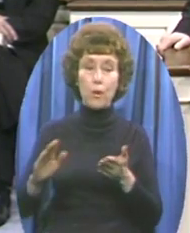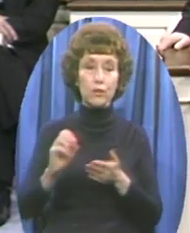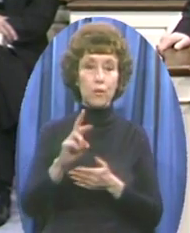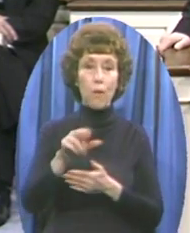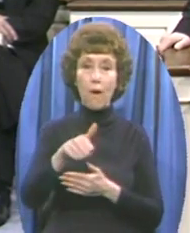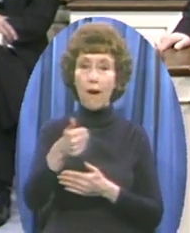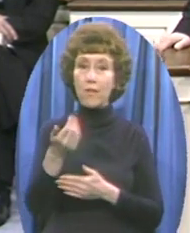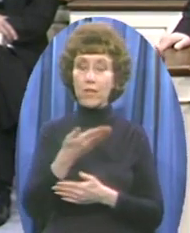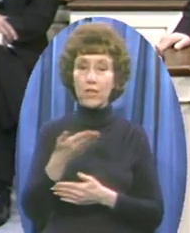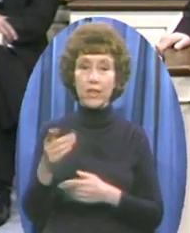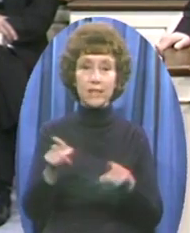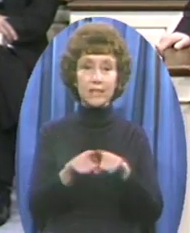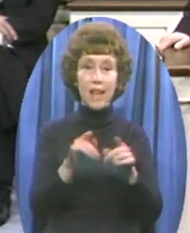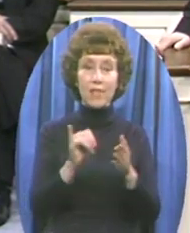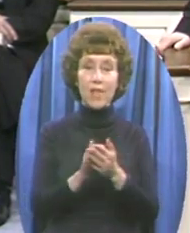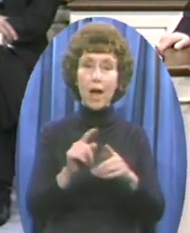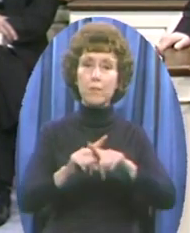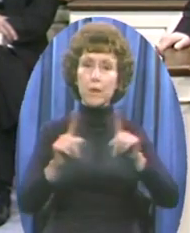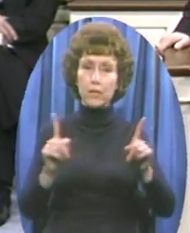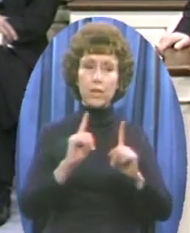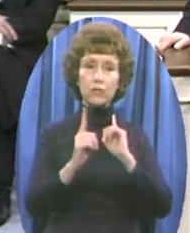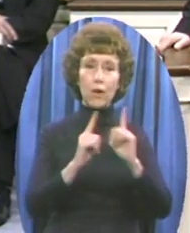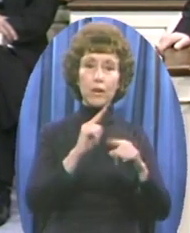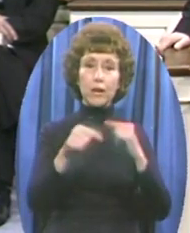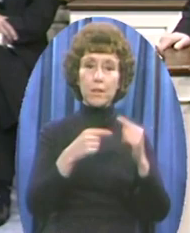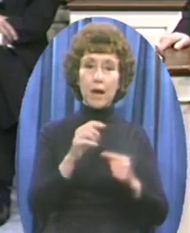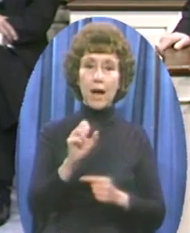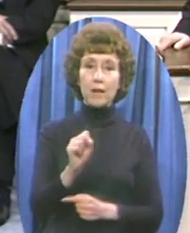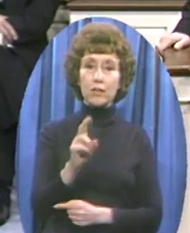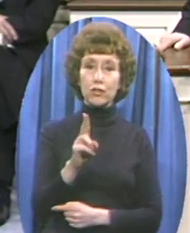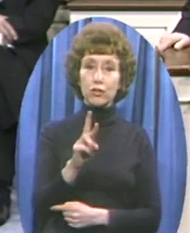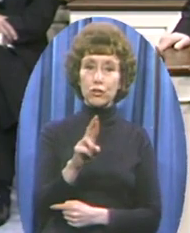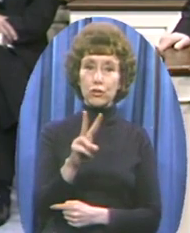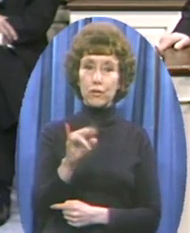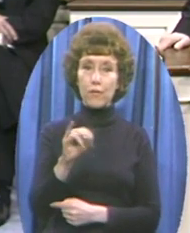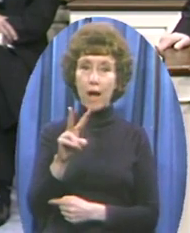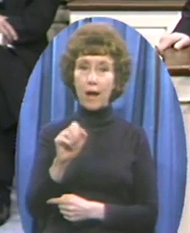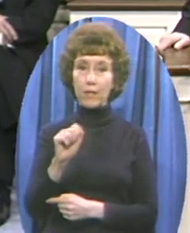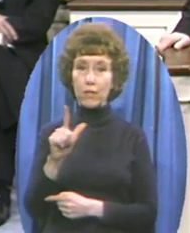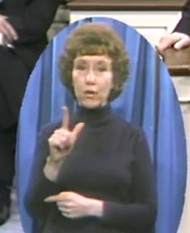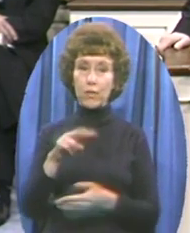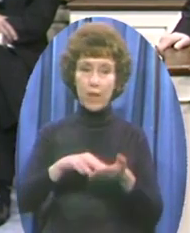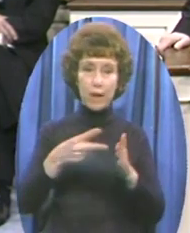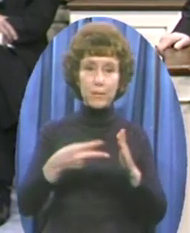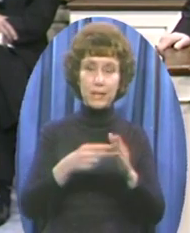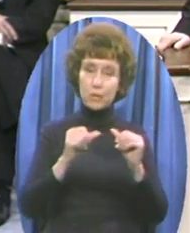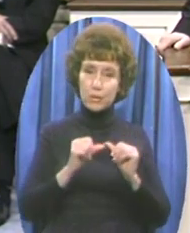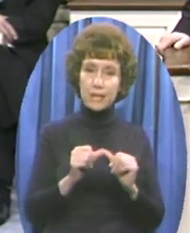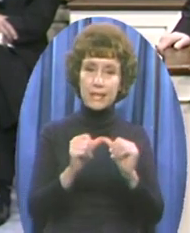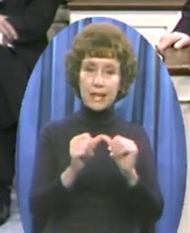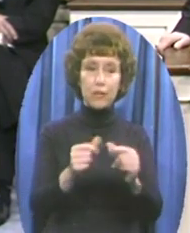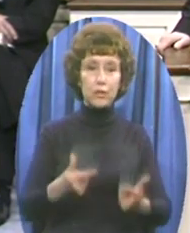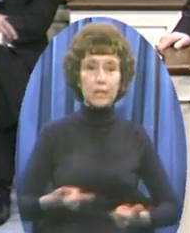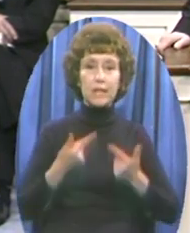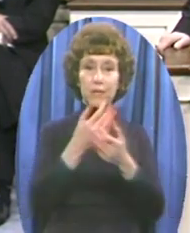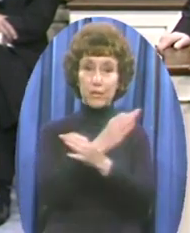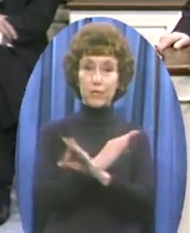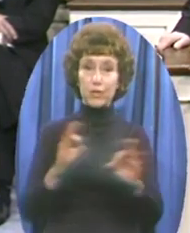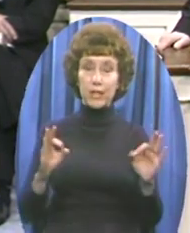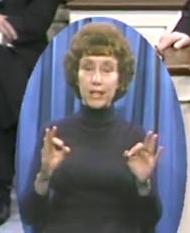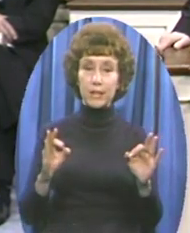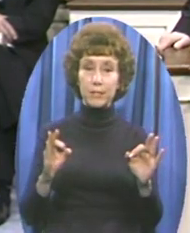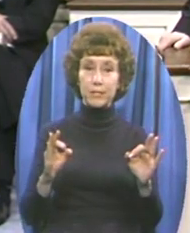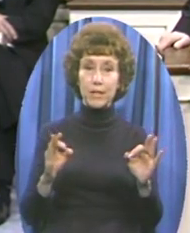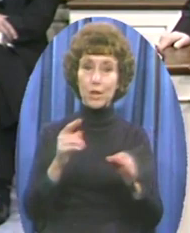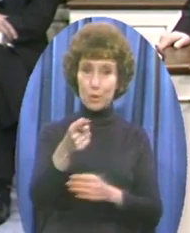this world, they're talking about survival, they're talking about existence, they're talking about freedom. You and I happen